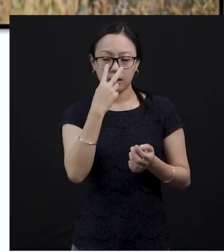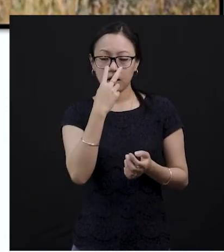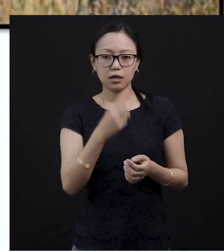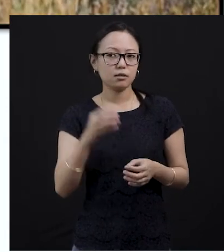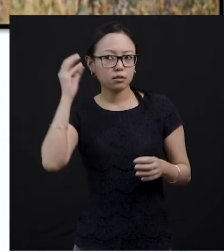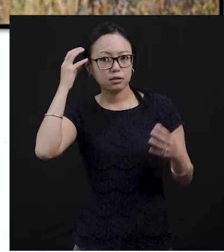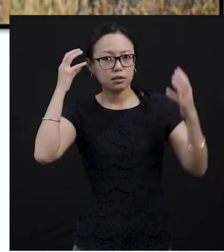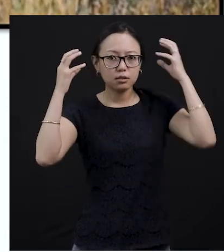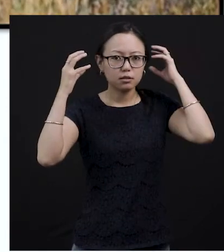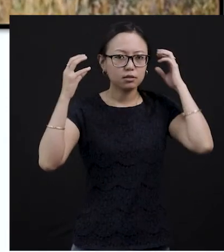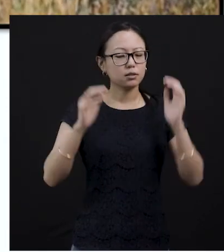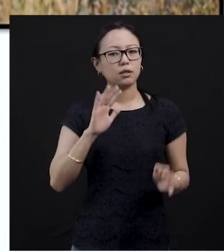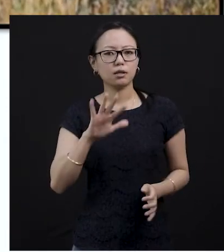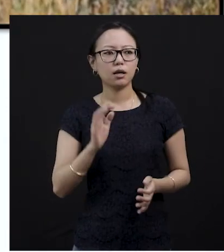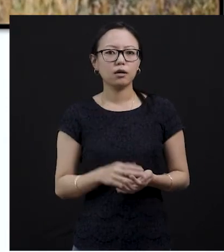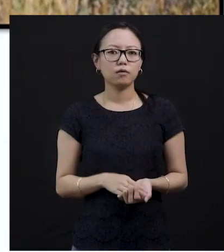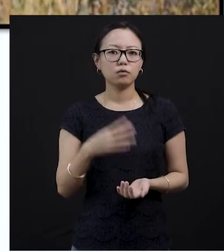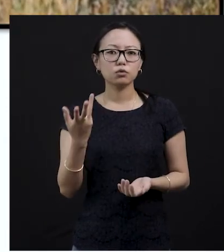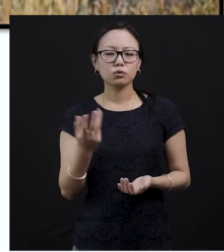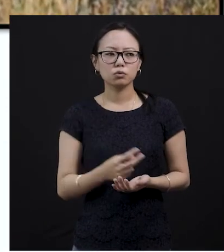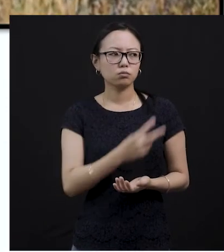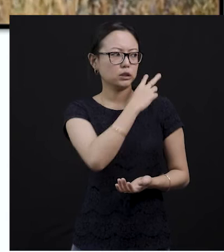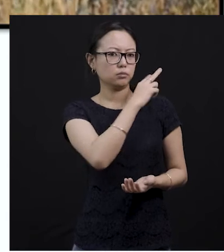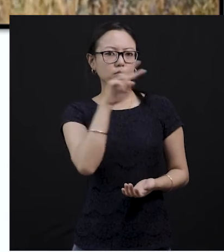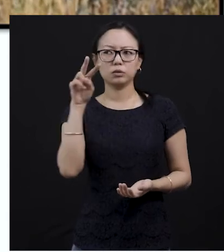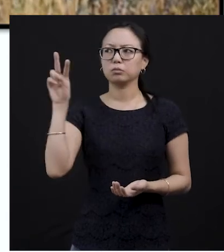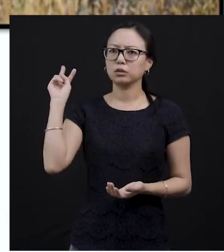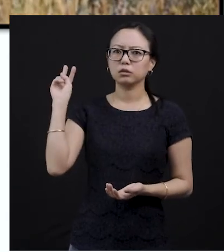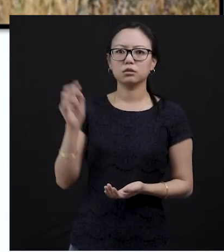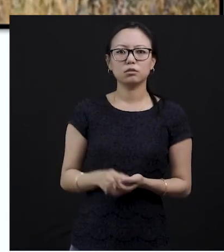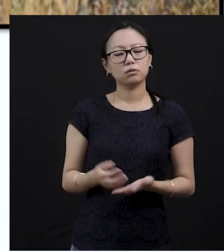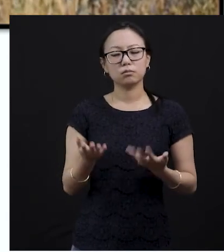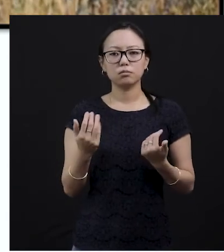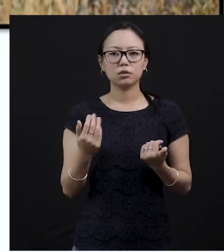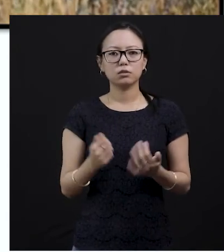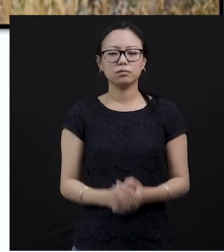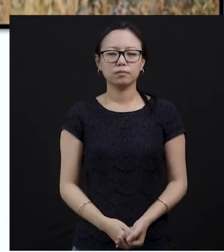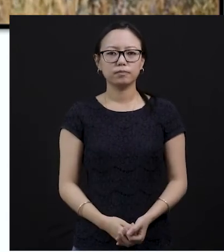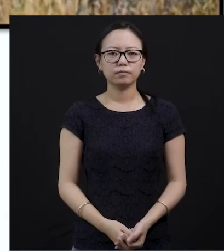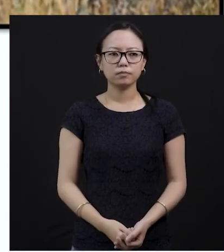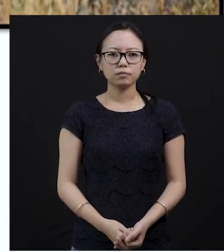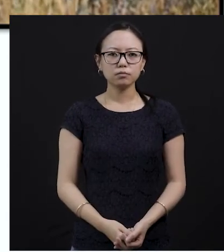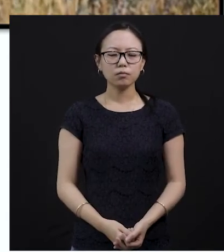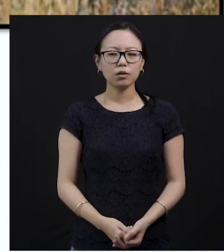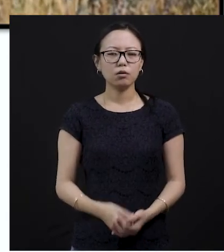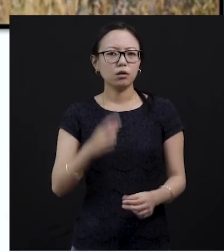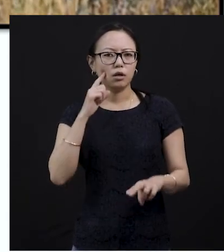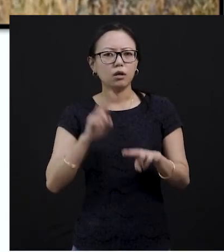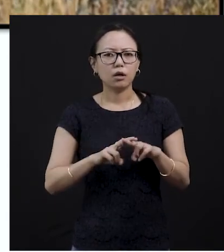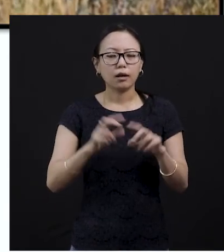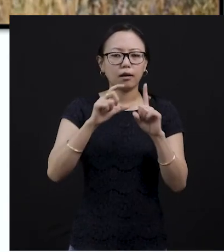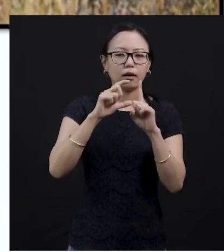right, you know, front, back. They can look in all the directions for their enemies, for dangers.